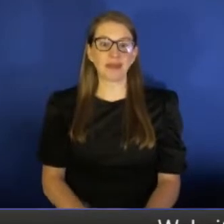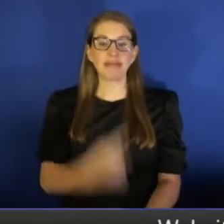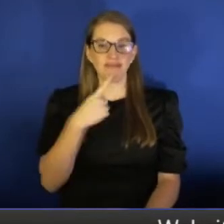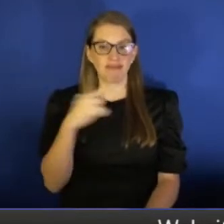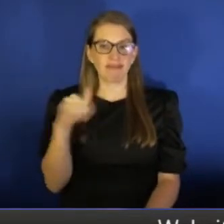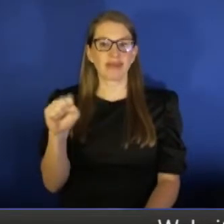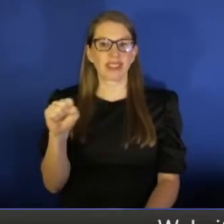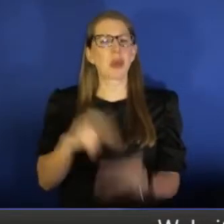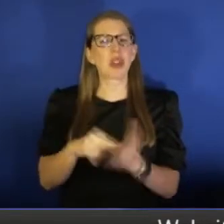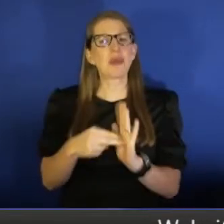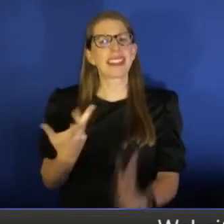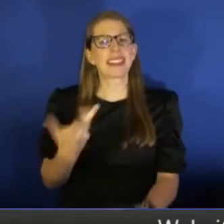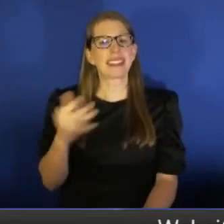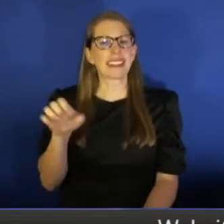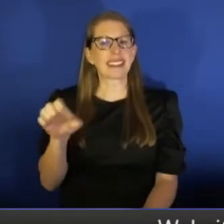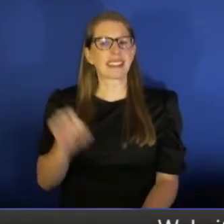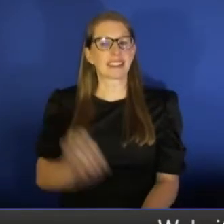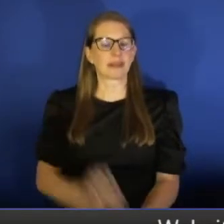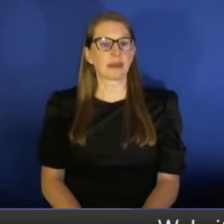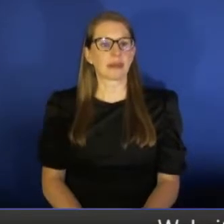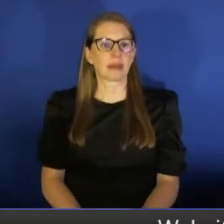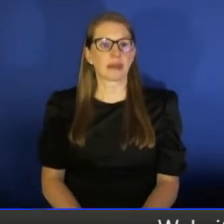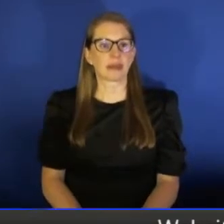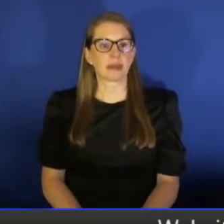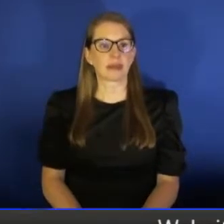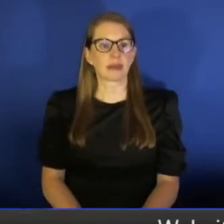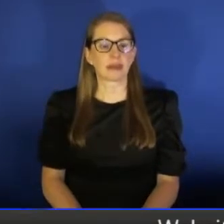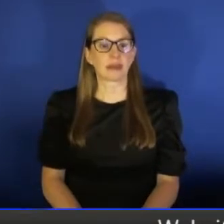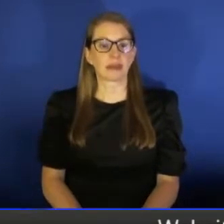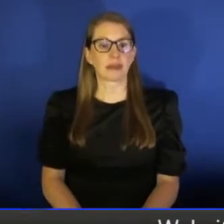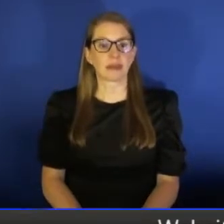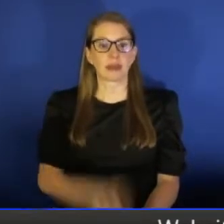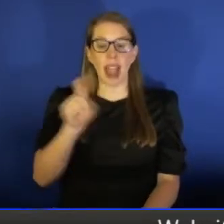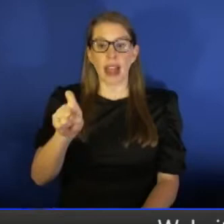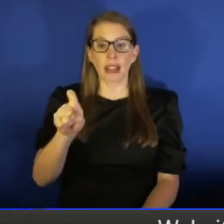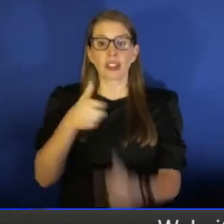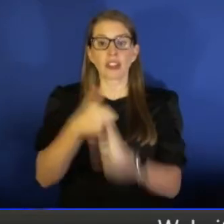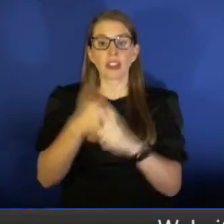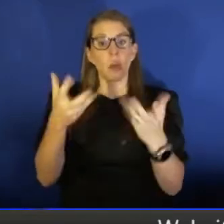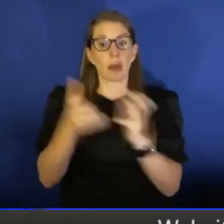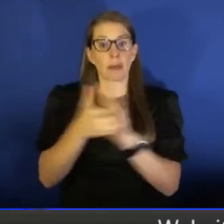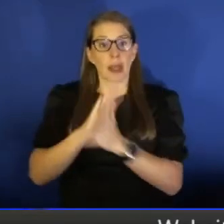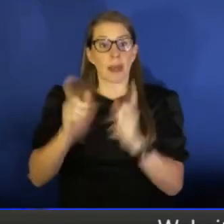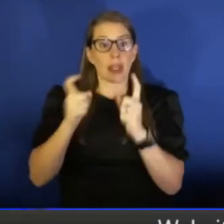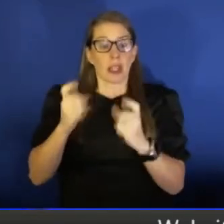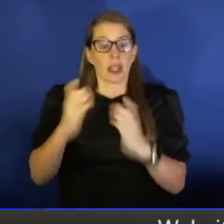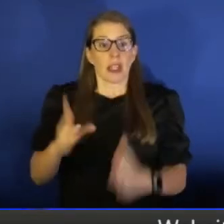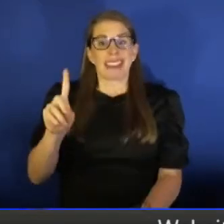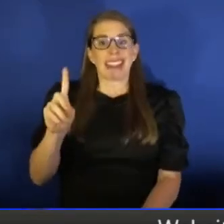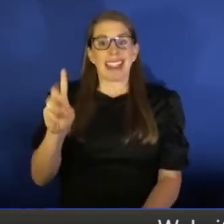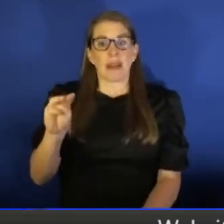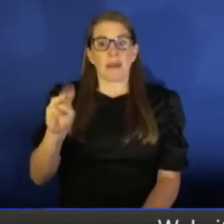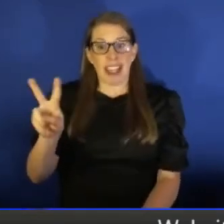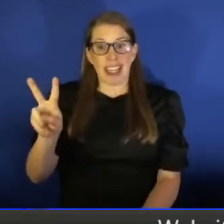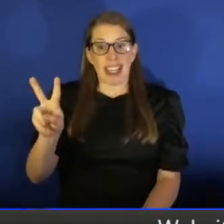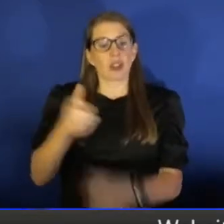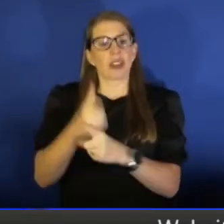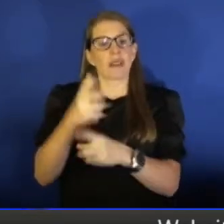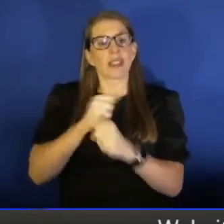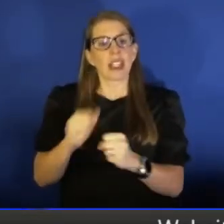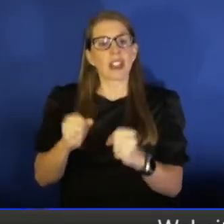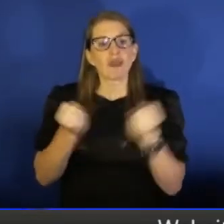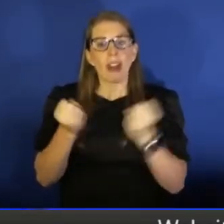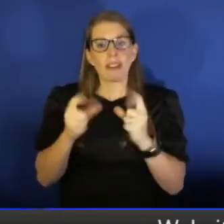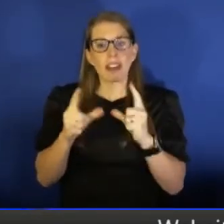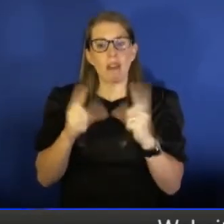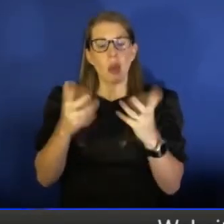that? So when you're asked, do you want to be a donor at the DMV when you get your driver's license, we want people to think